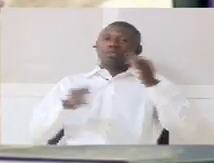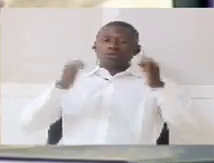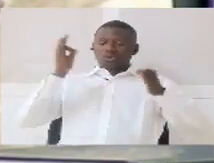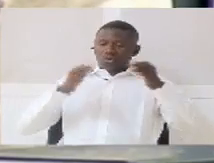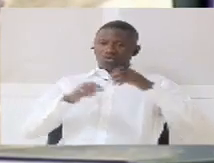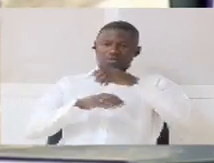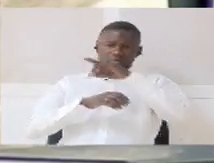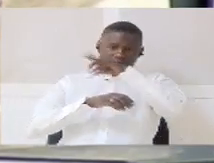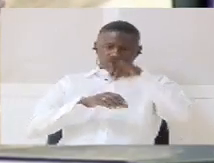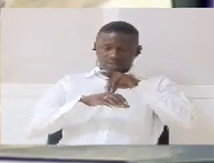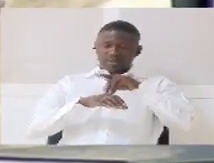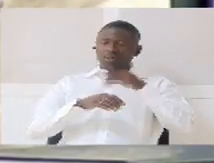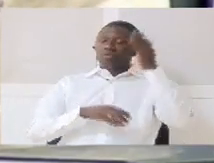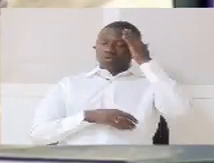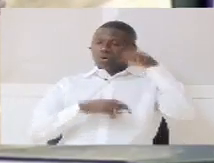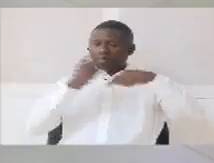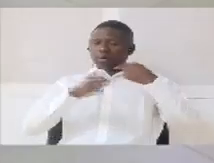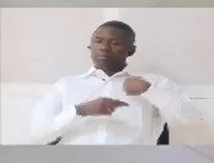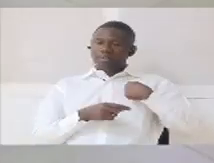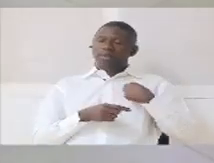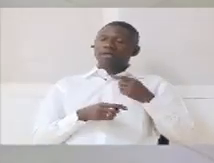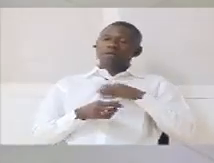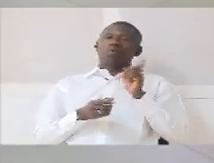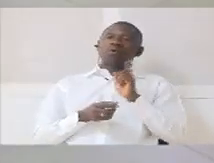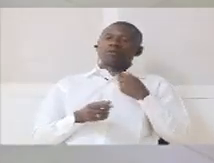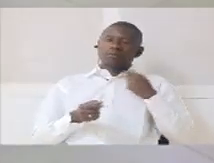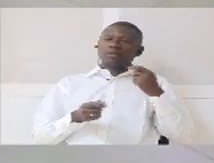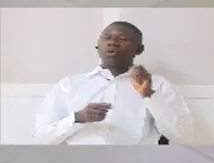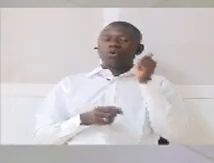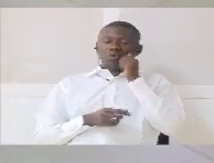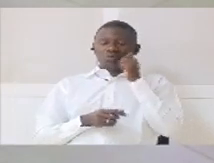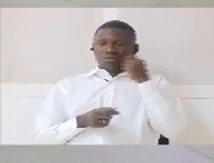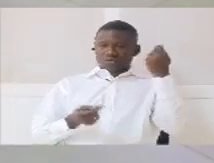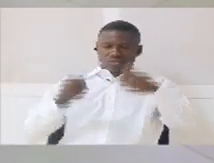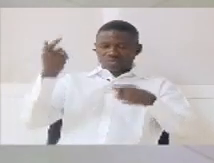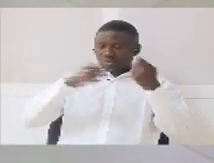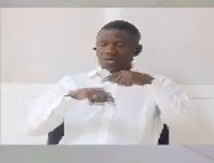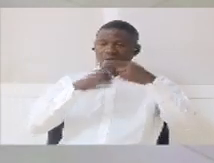me and what I always contribute about the prison and the prisoners